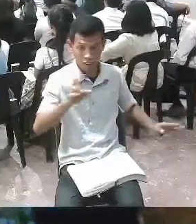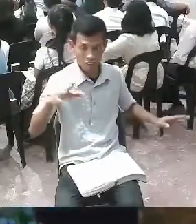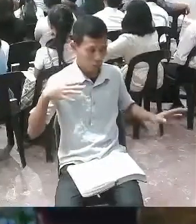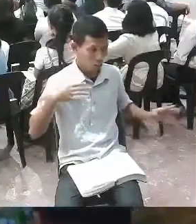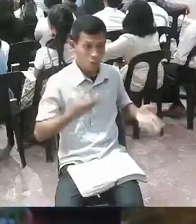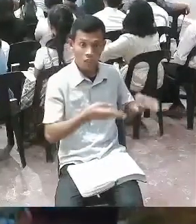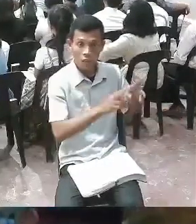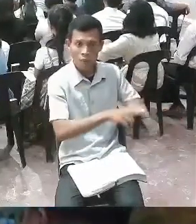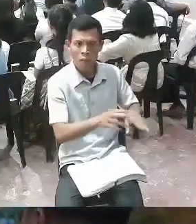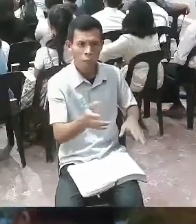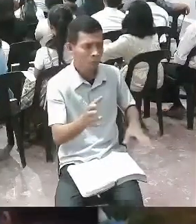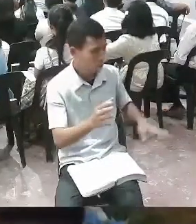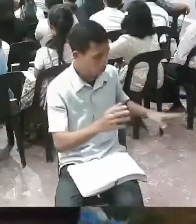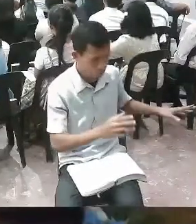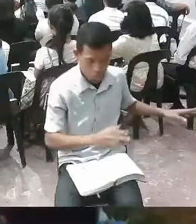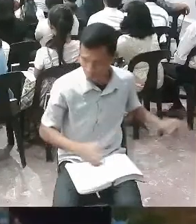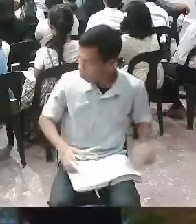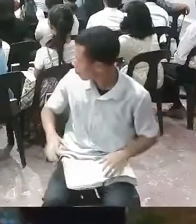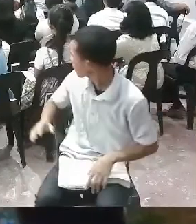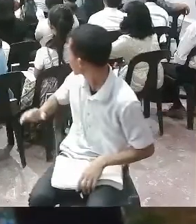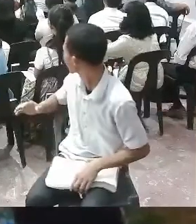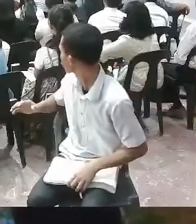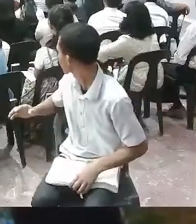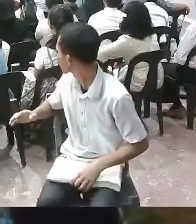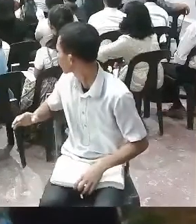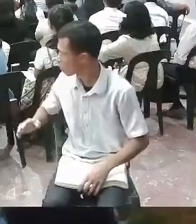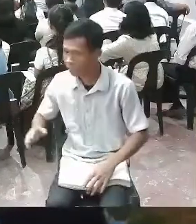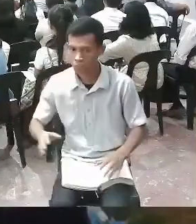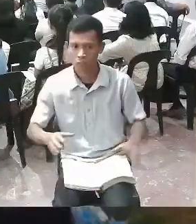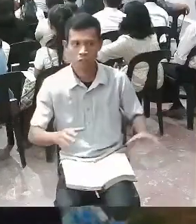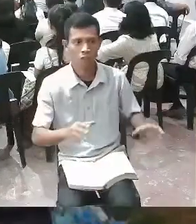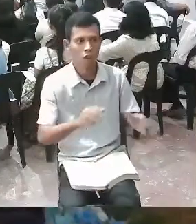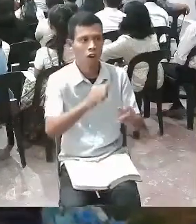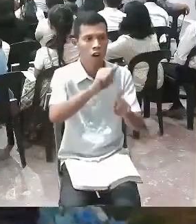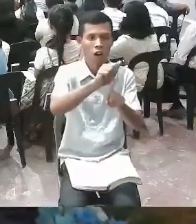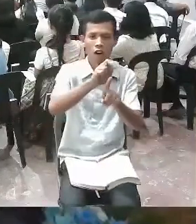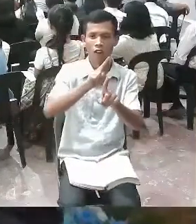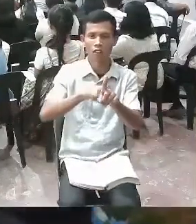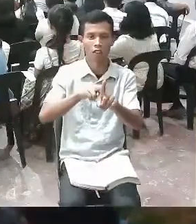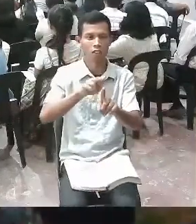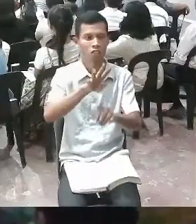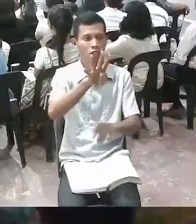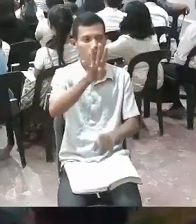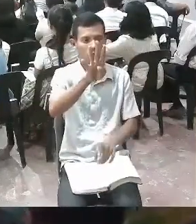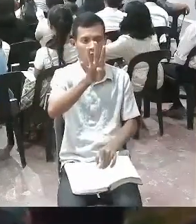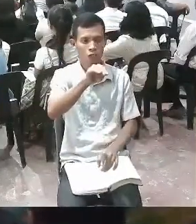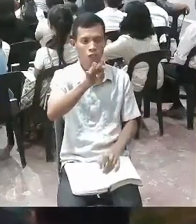August 14,